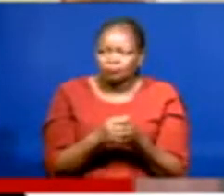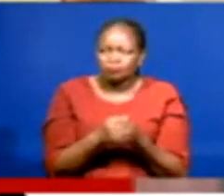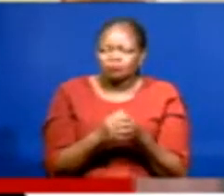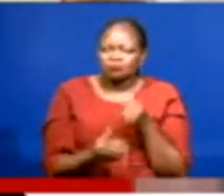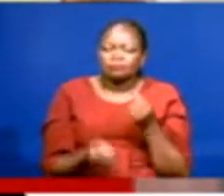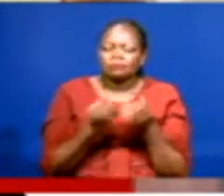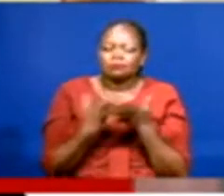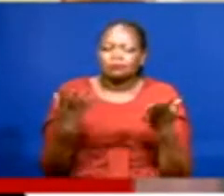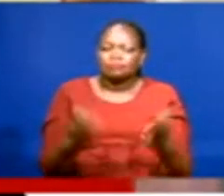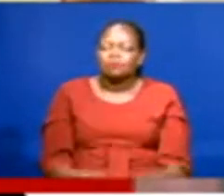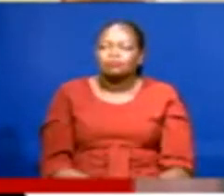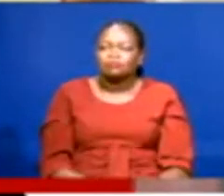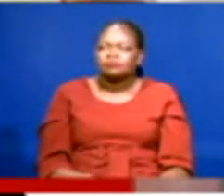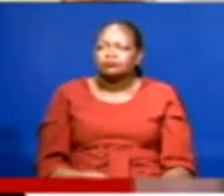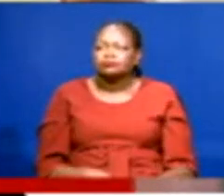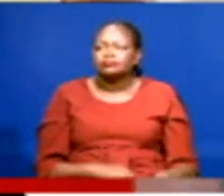products.